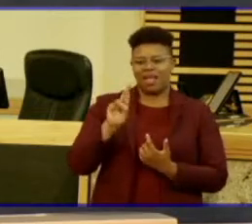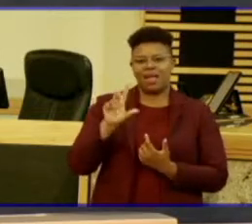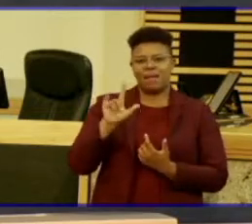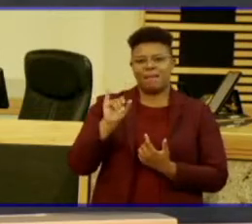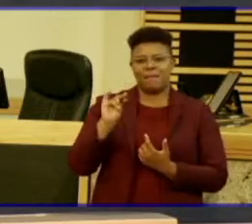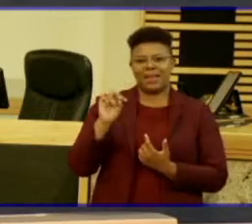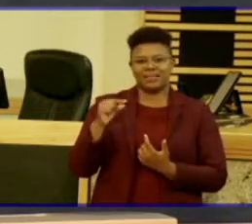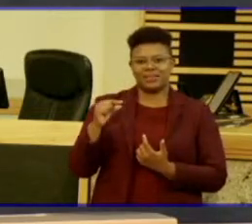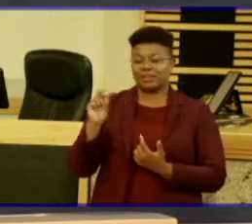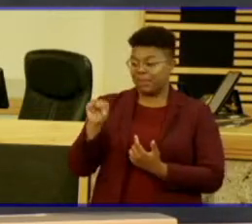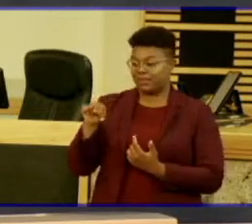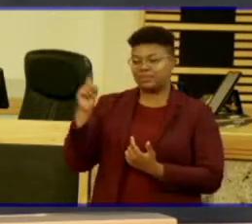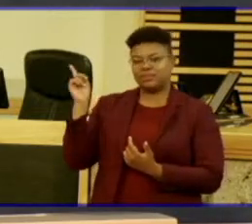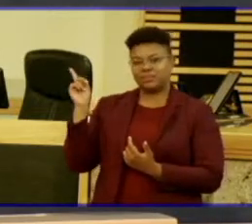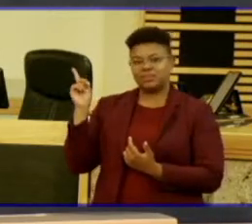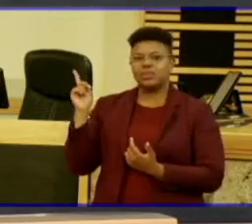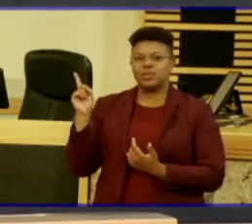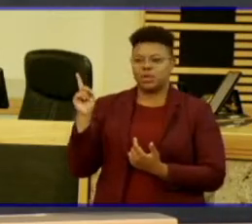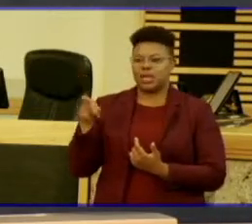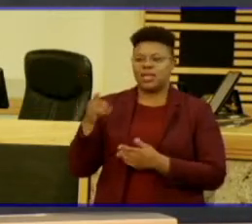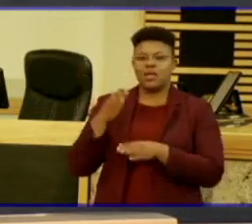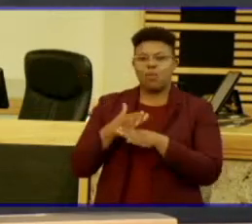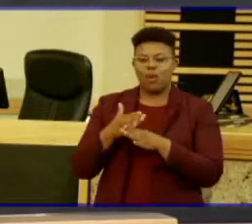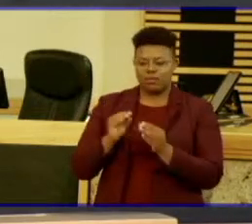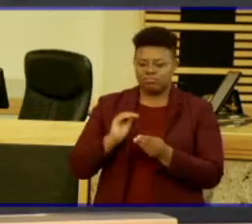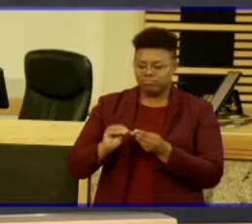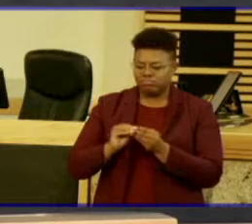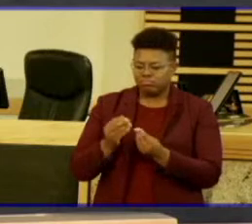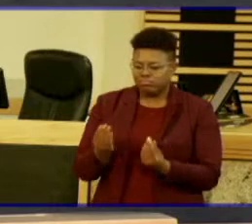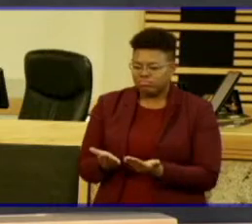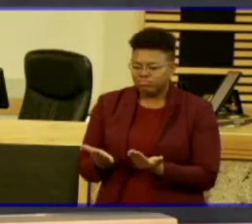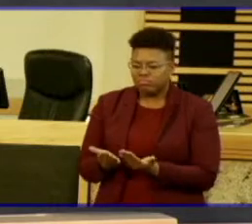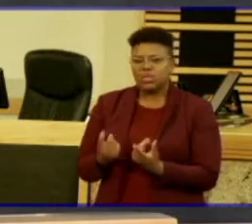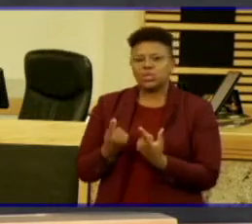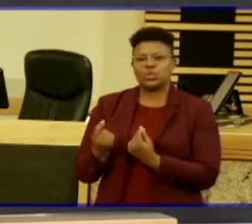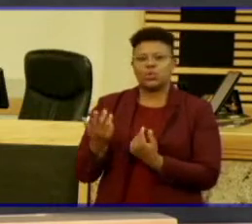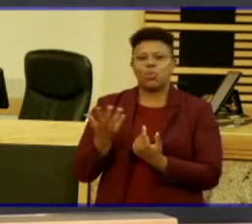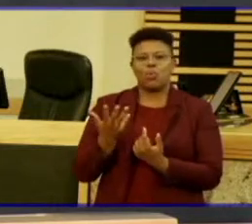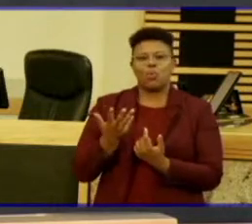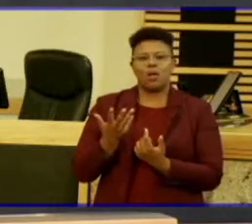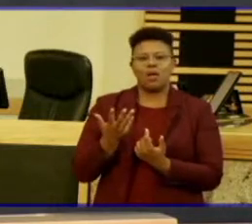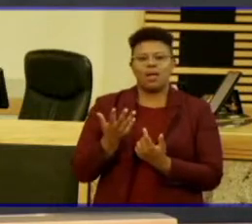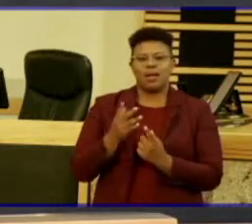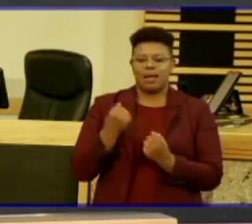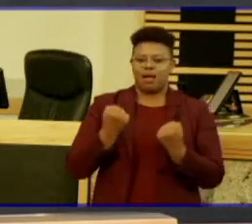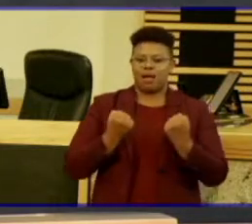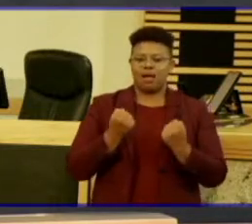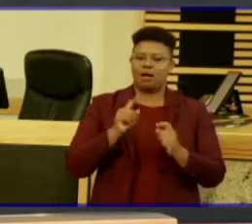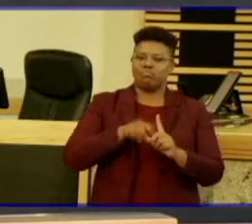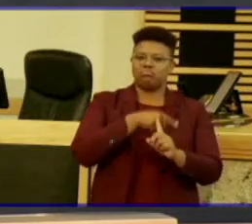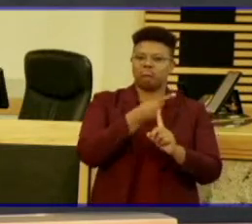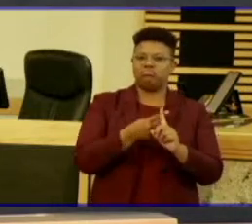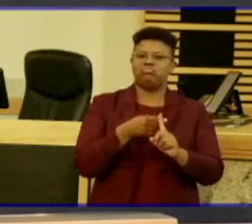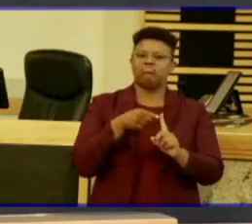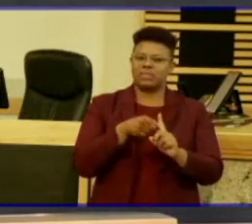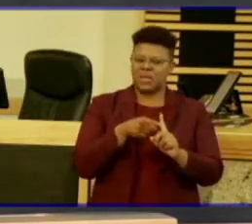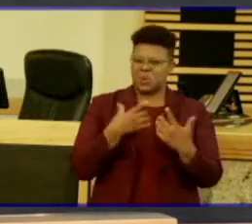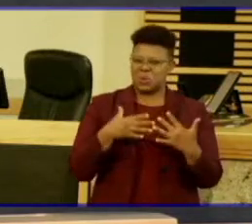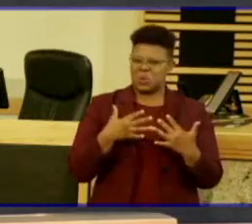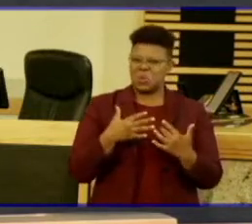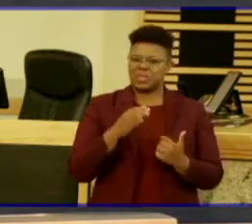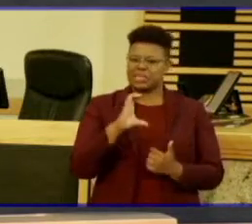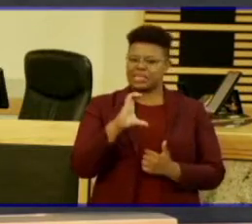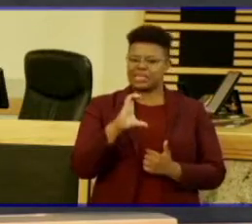blanking facility contracted by Mercedes-Benz South Africa to supply parts for the WTOC model, the latest